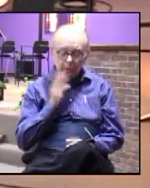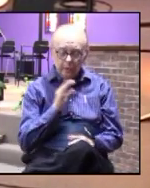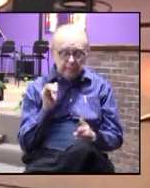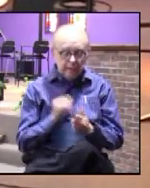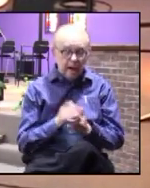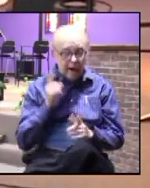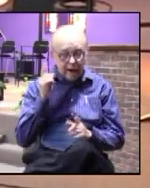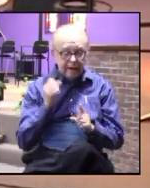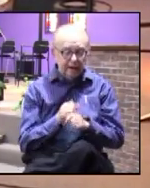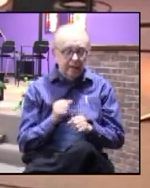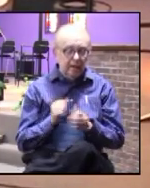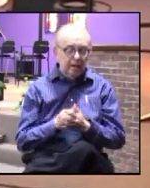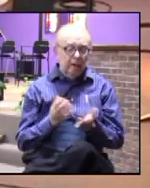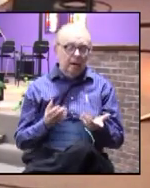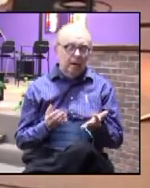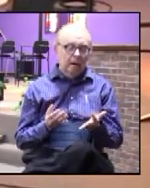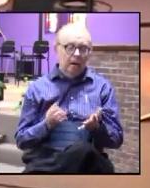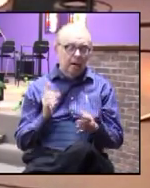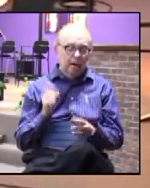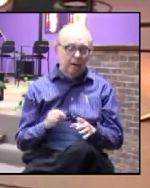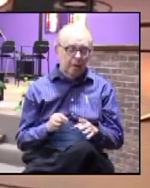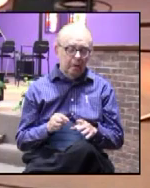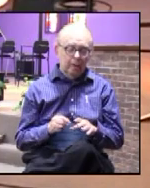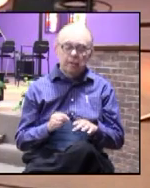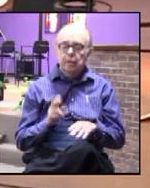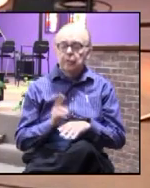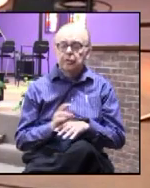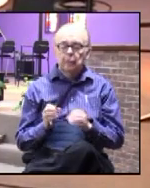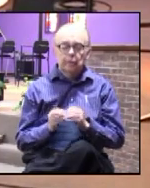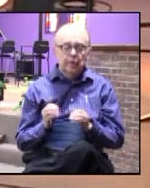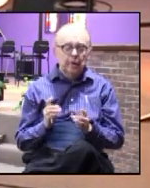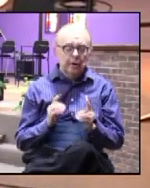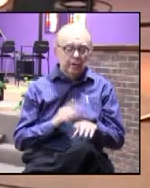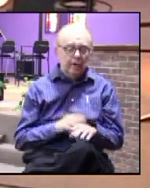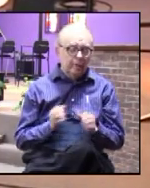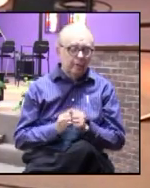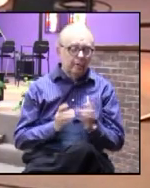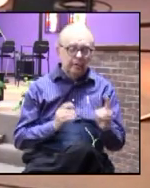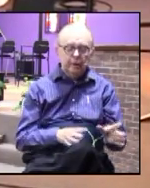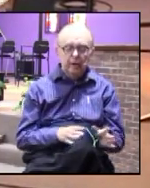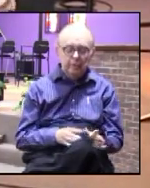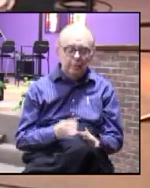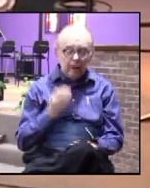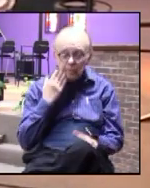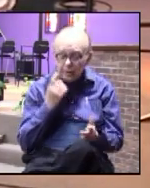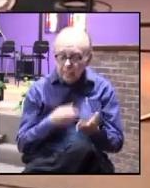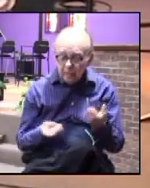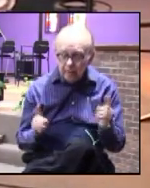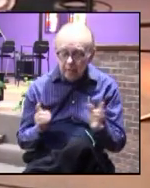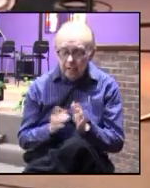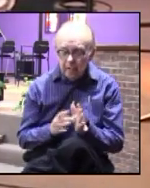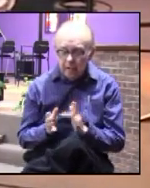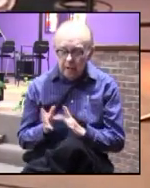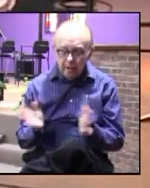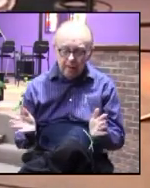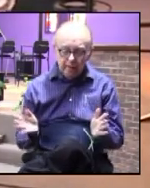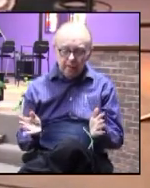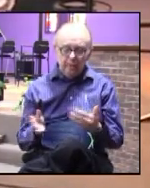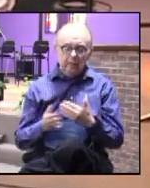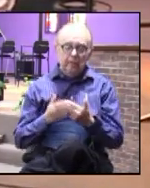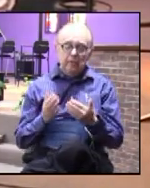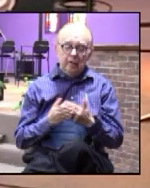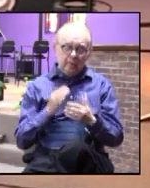it. Well, hold on, maybe I need to spend some more time. I don't know what his conversation, I don't know what's going on. But Jesus could have been very